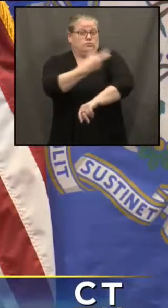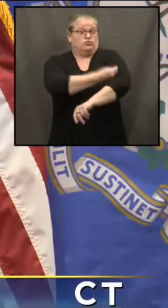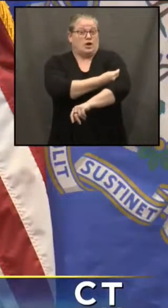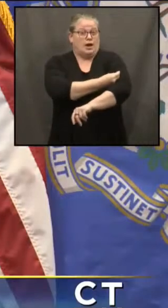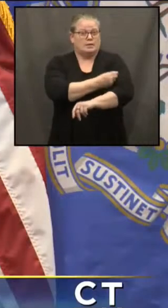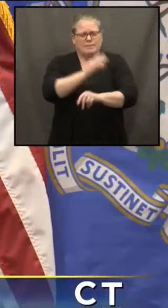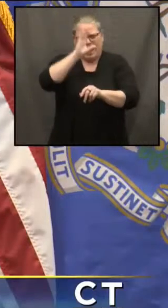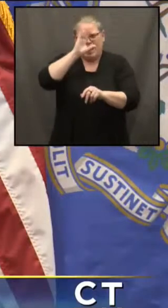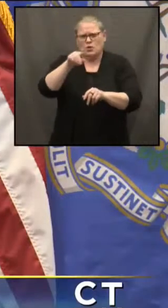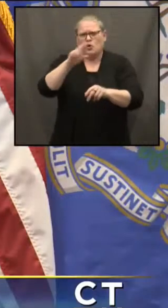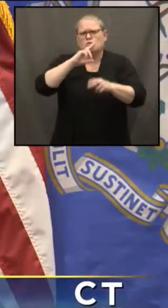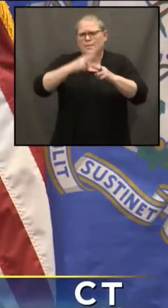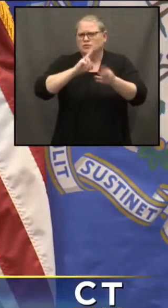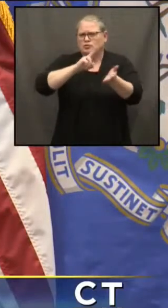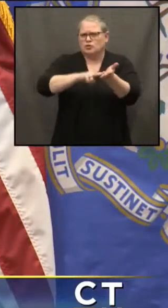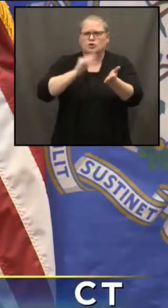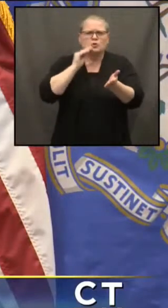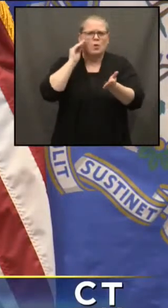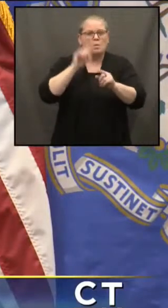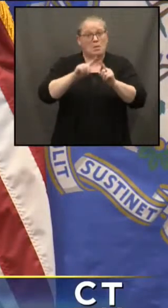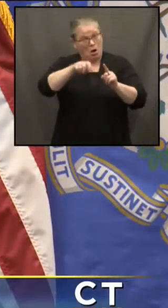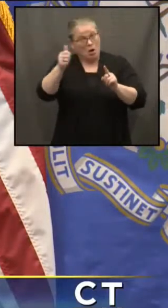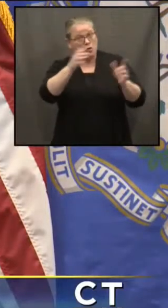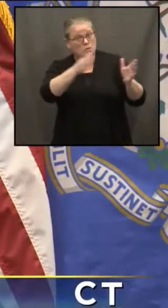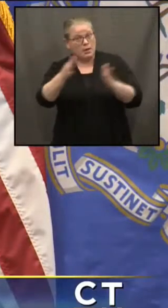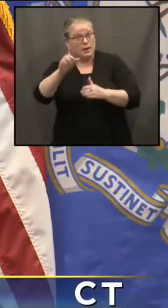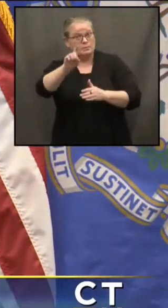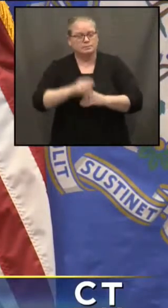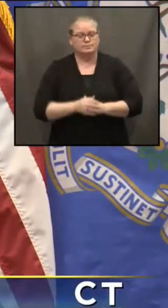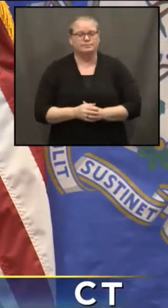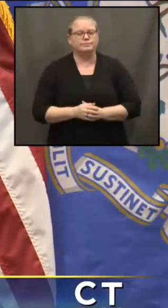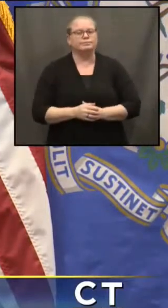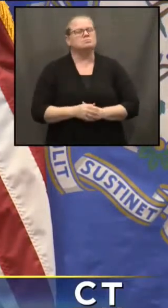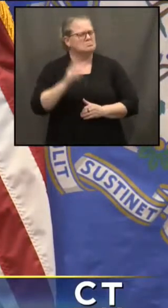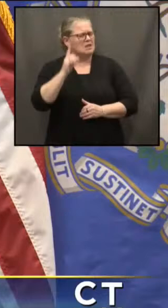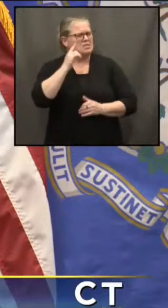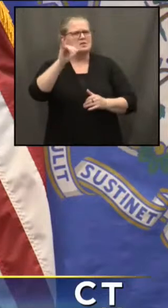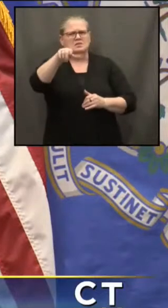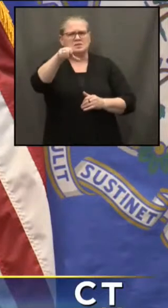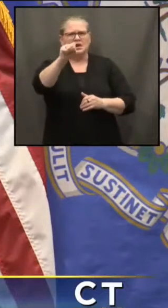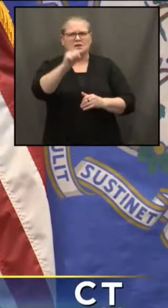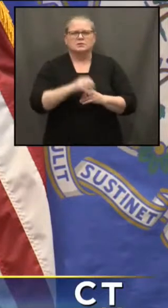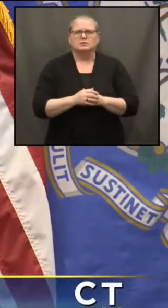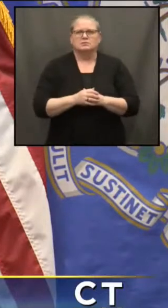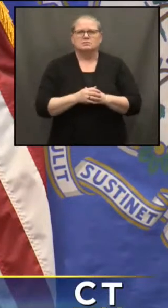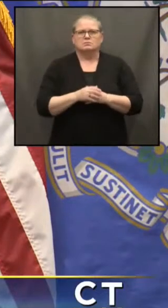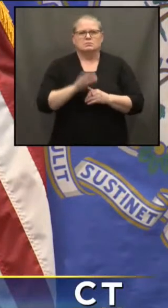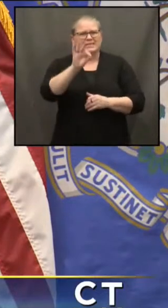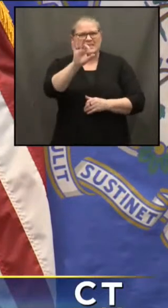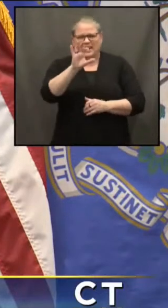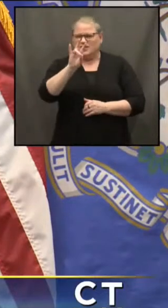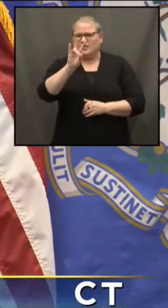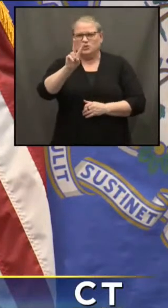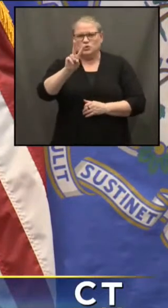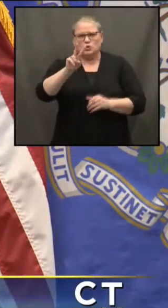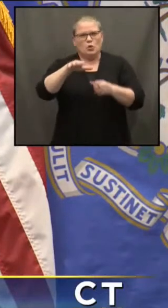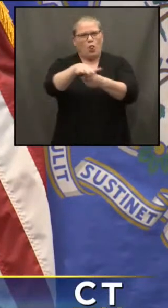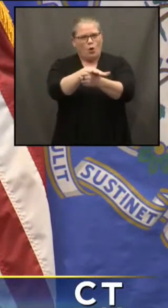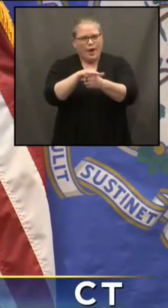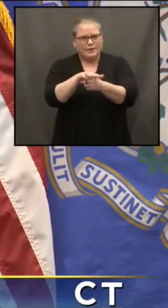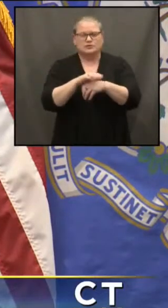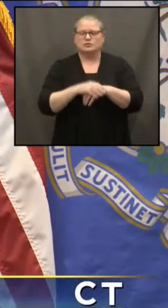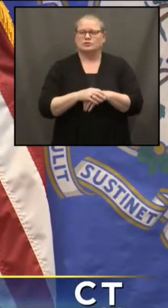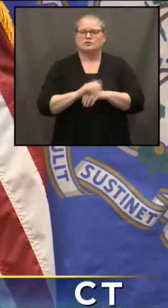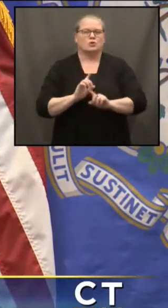have 962 locations. We're bringing it to schools, bringing it to nursing homes, as you point out, obviously rail and